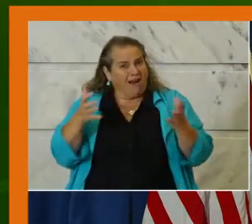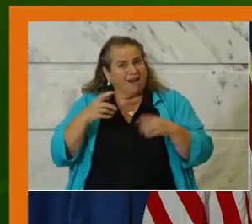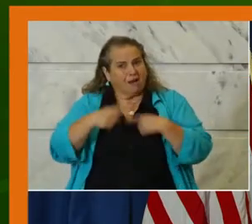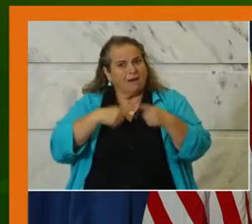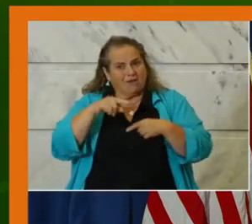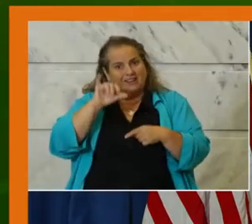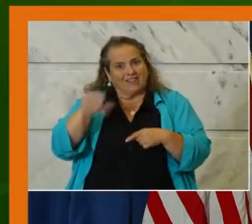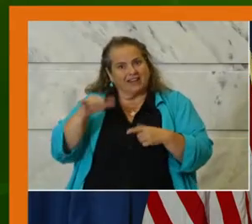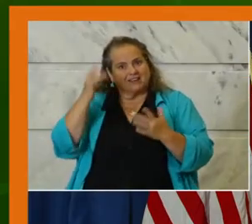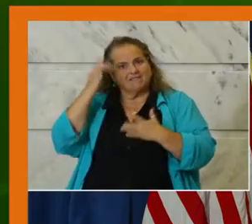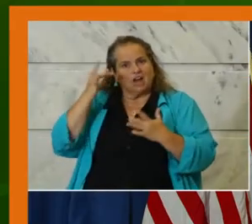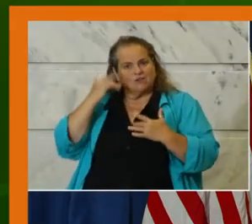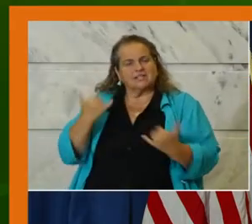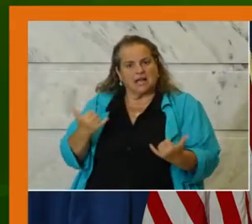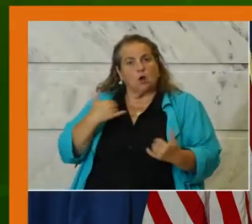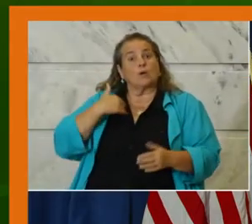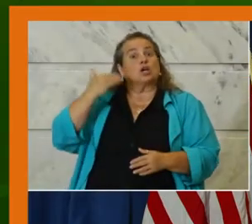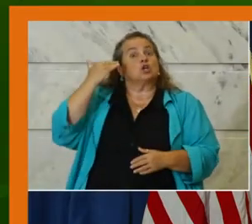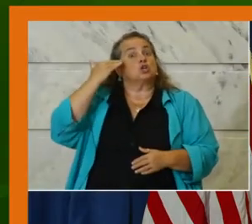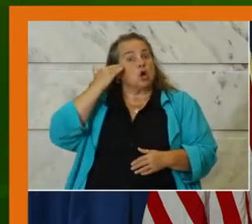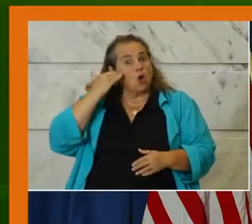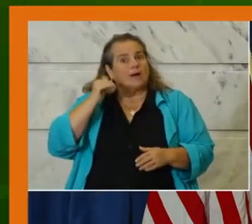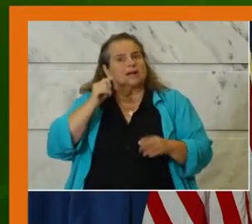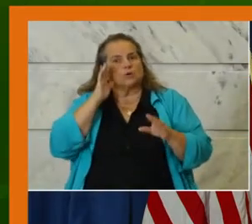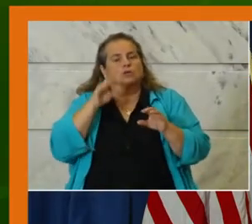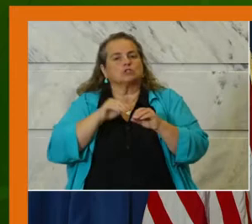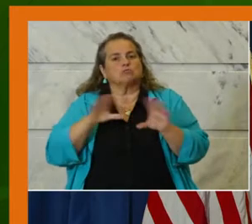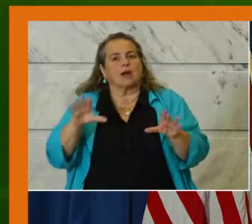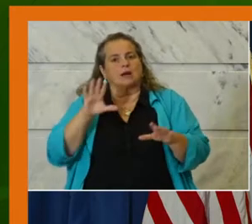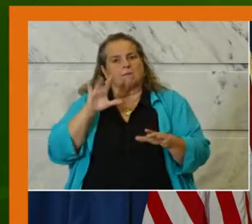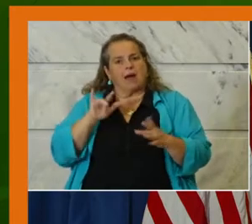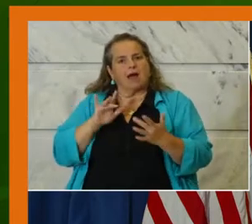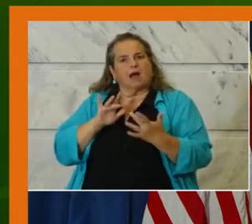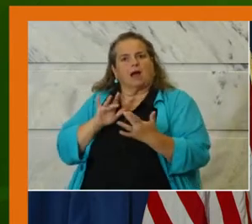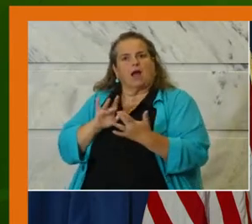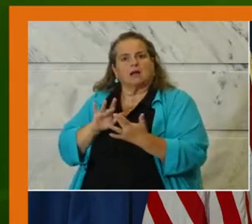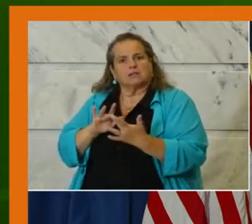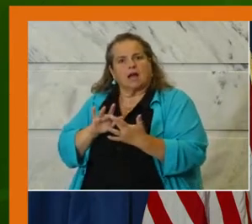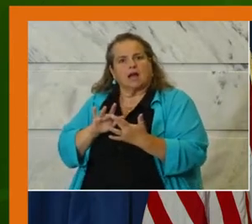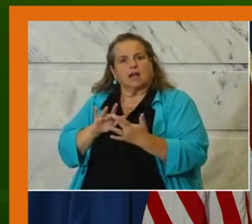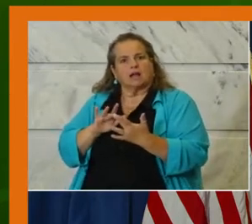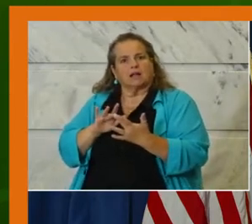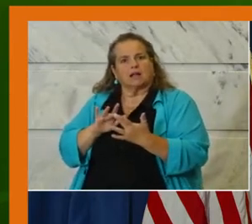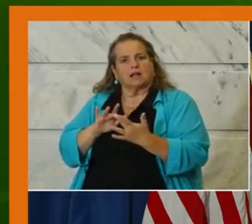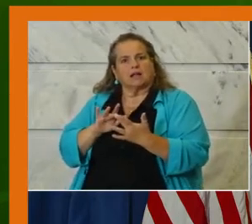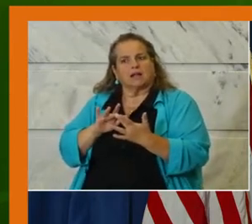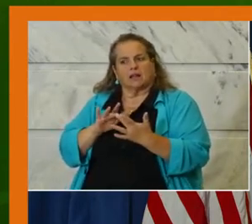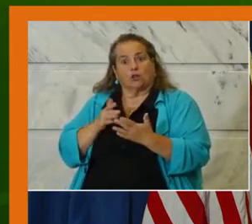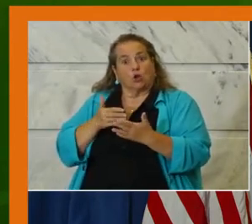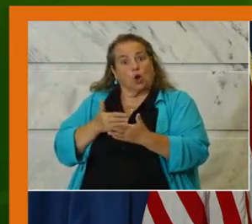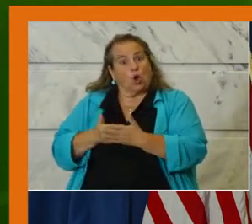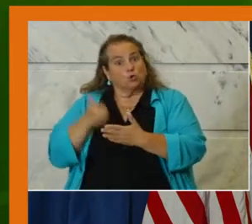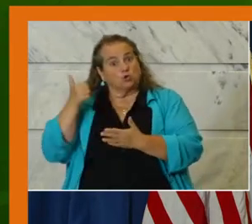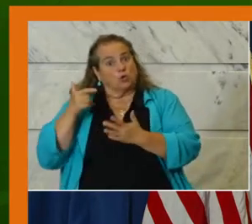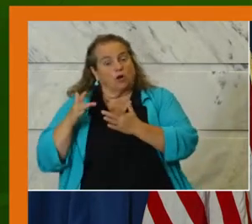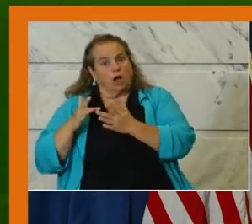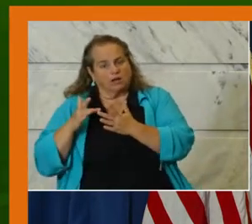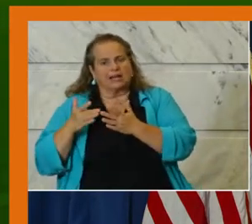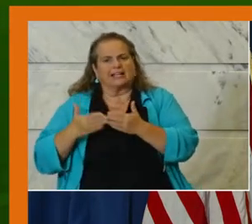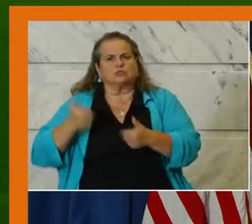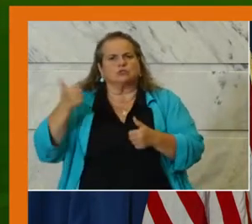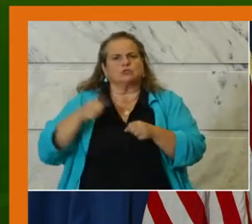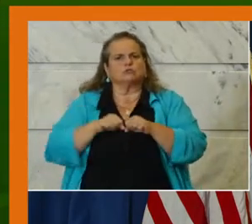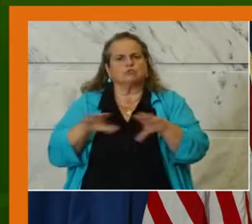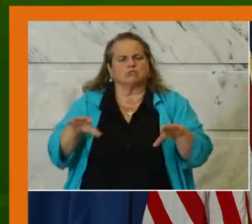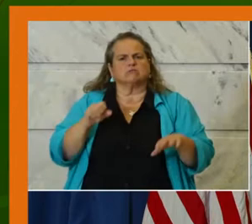know that it spreads by contact. And we know the closer the contact, the easier it can spread. And so